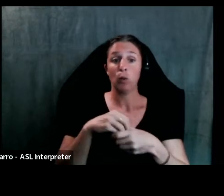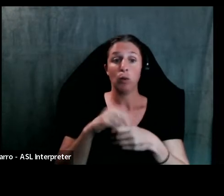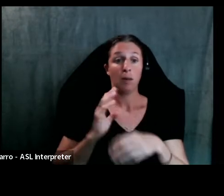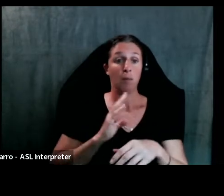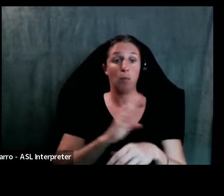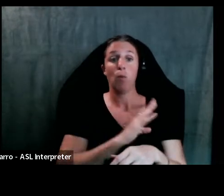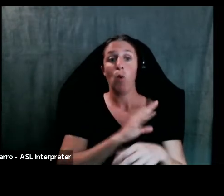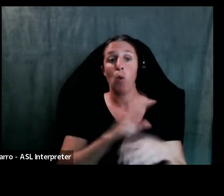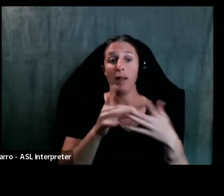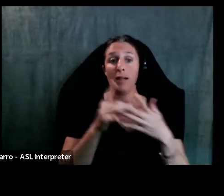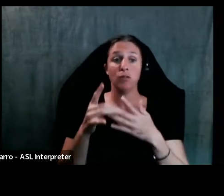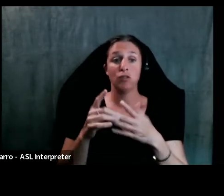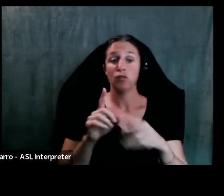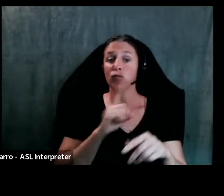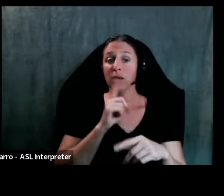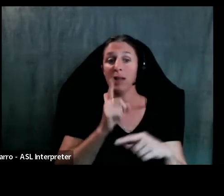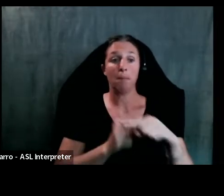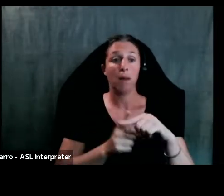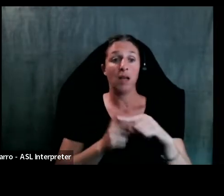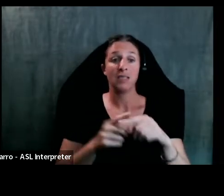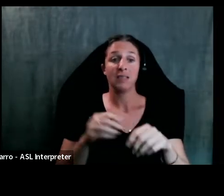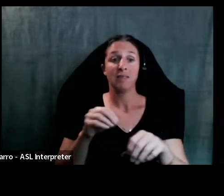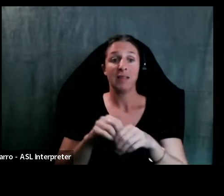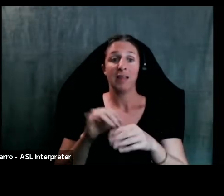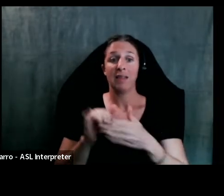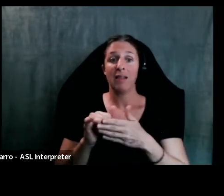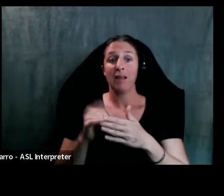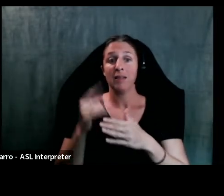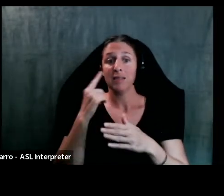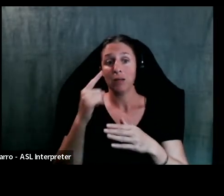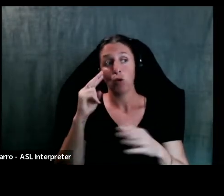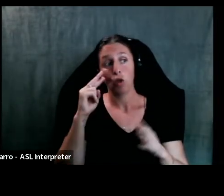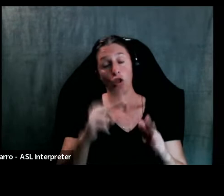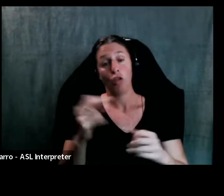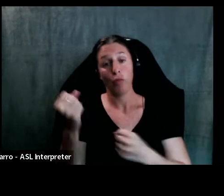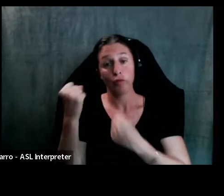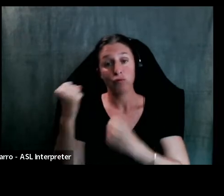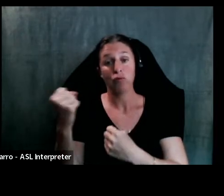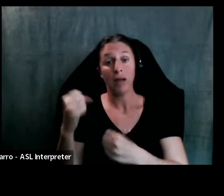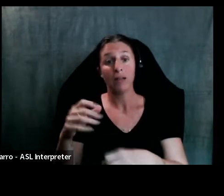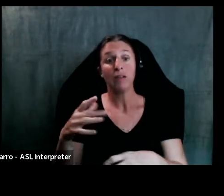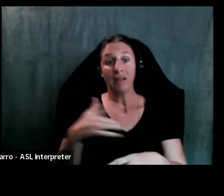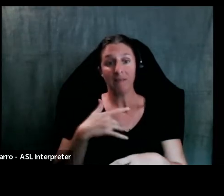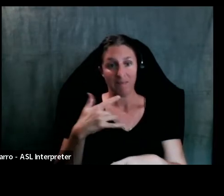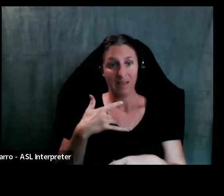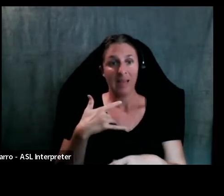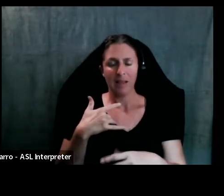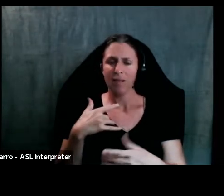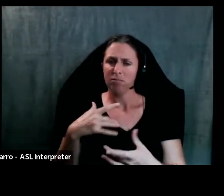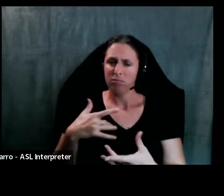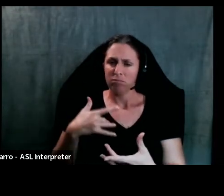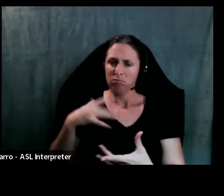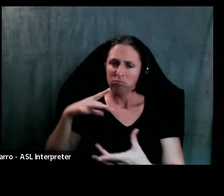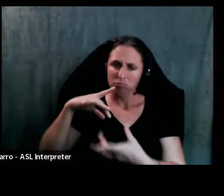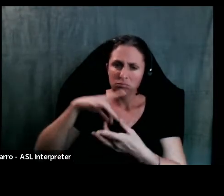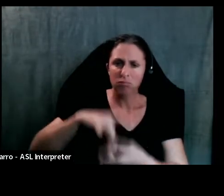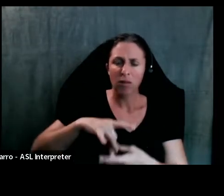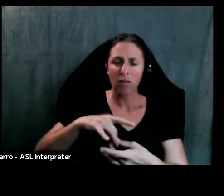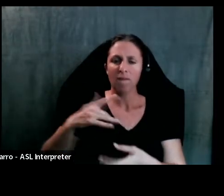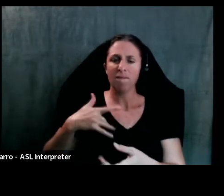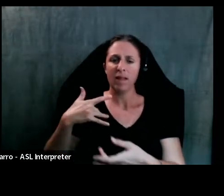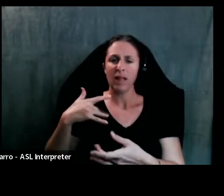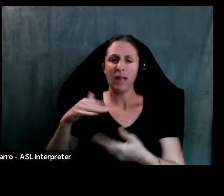been very positive in the sense that when you really look at the strengths, you feel that there's the sense of belonging. You feel that there's a sense of